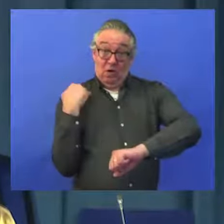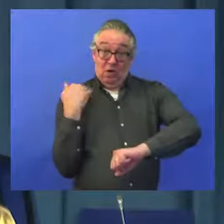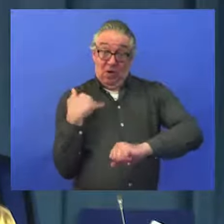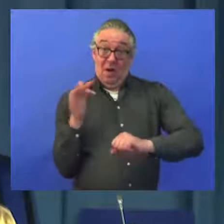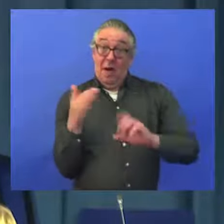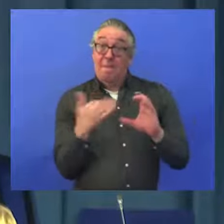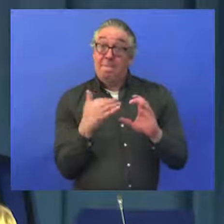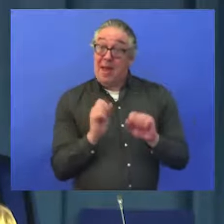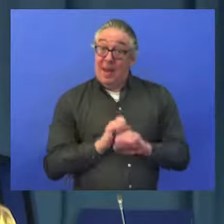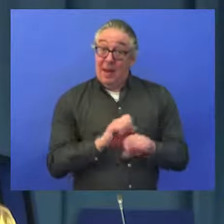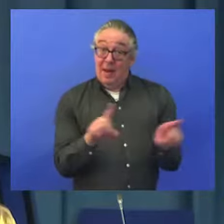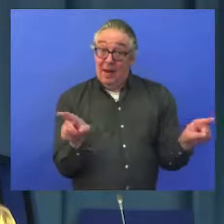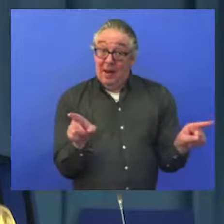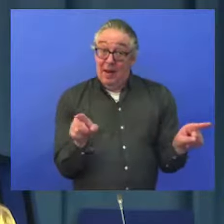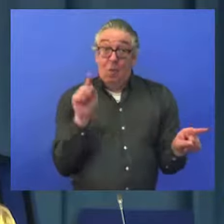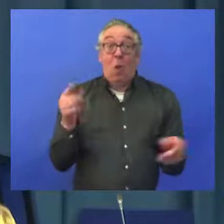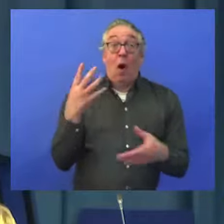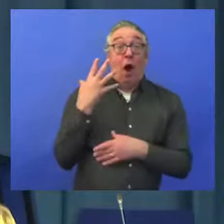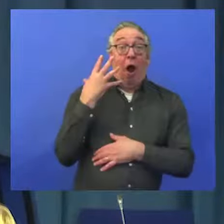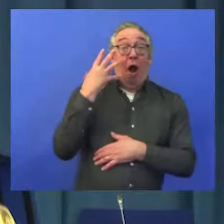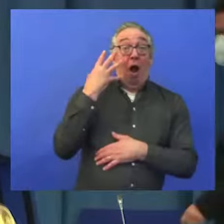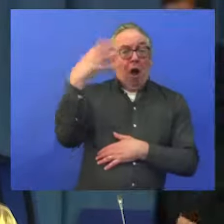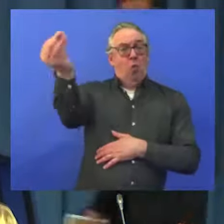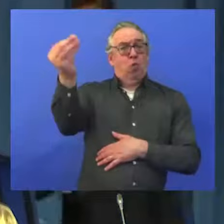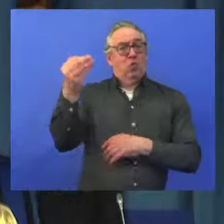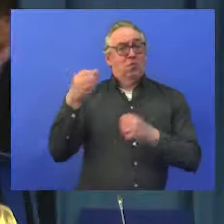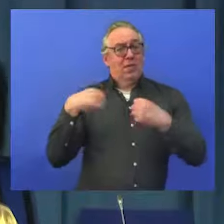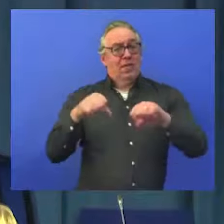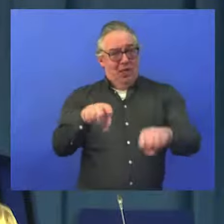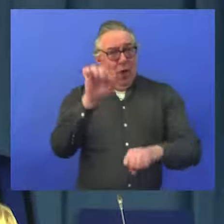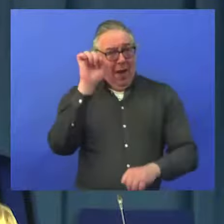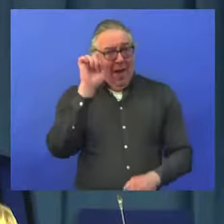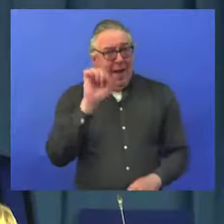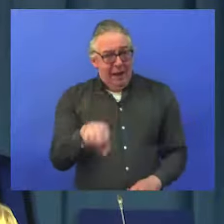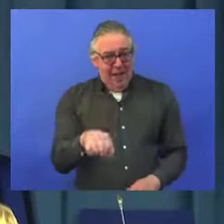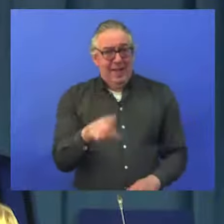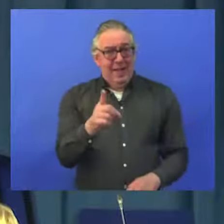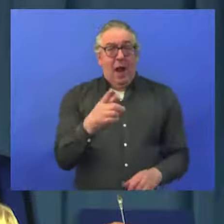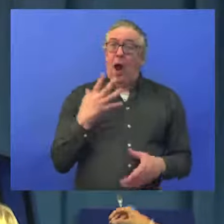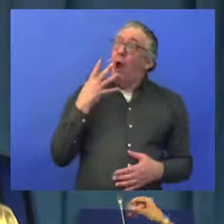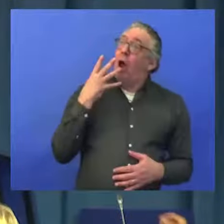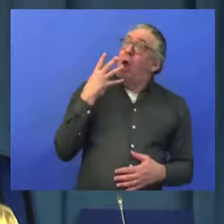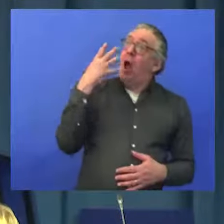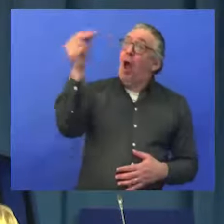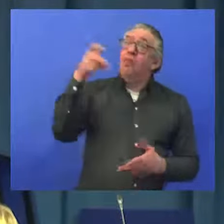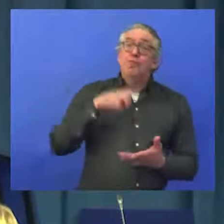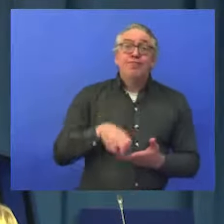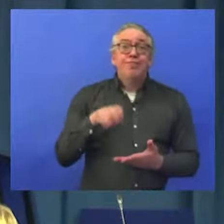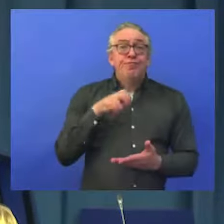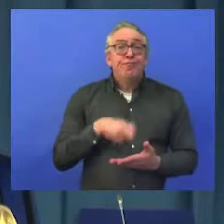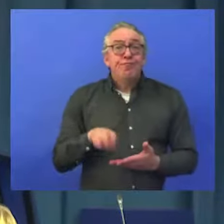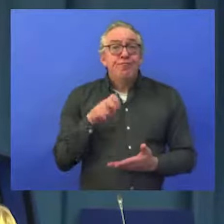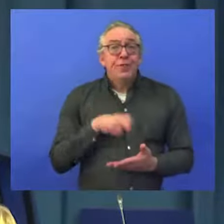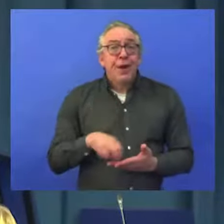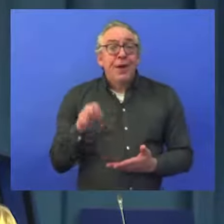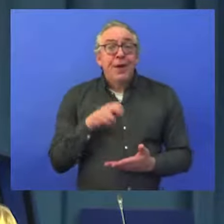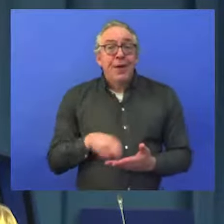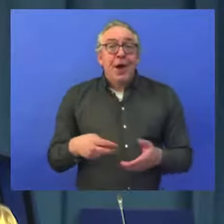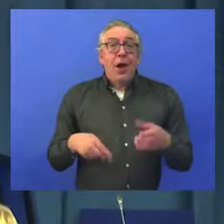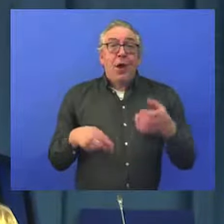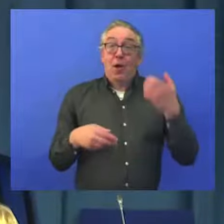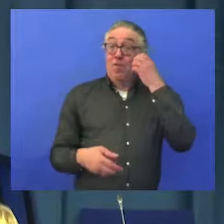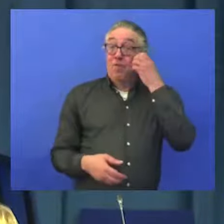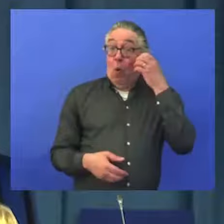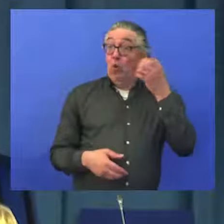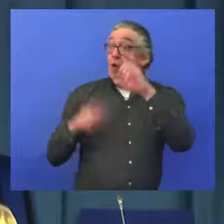go outside and take your phone with you and report the physical accessibility of a place. Is there a restaurant which